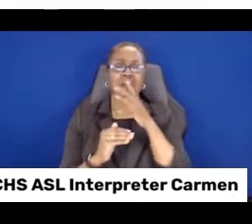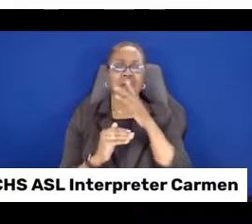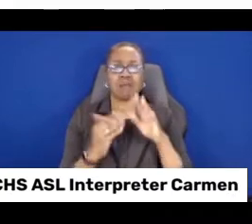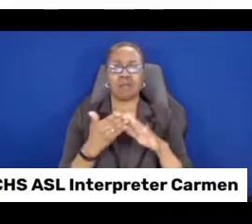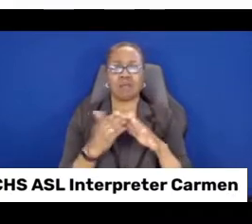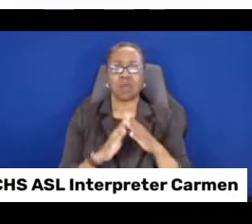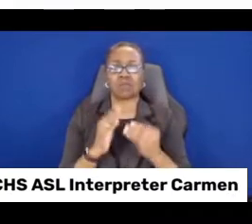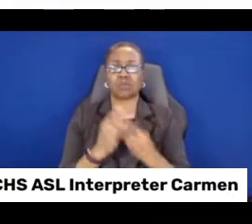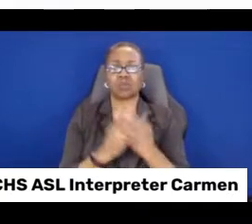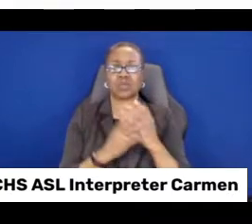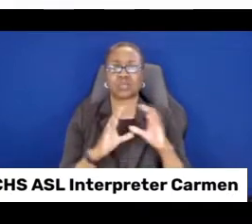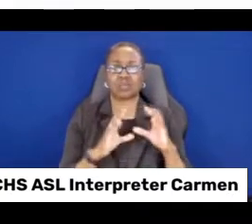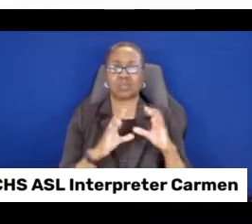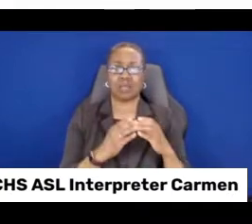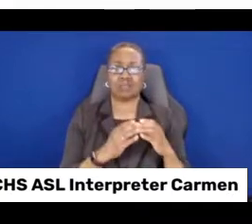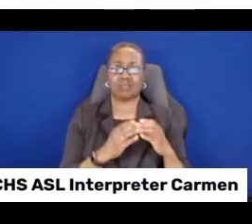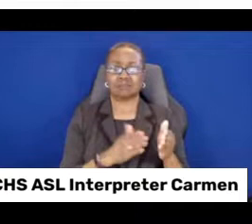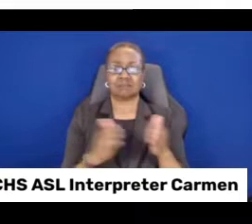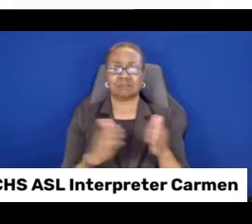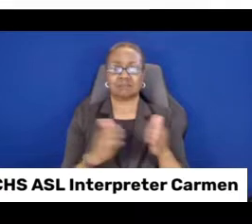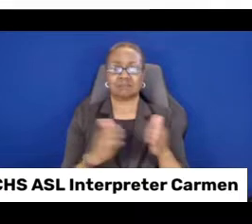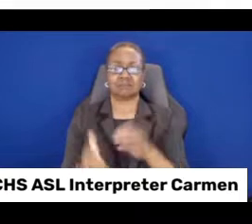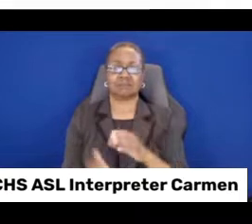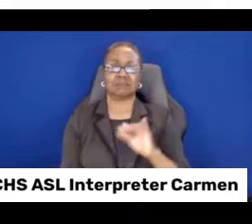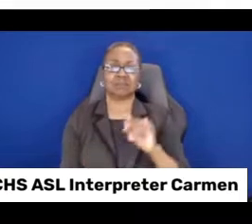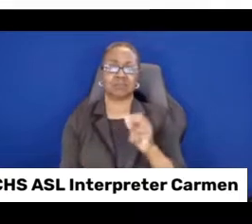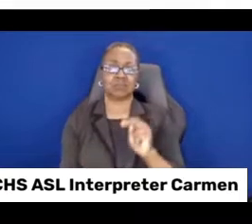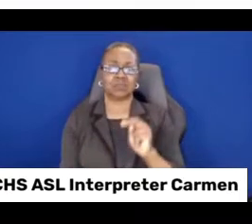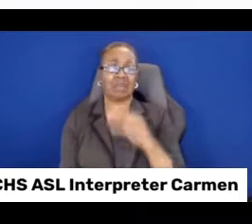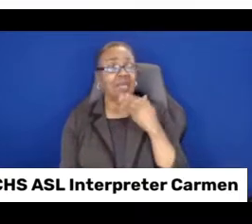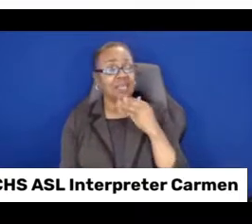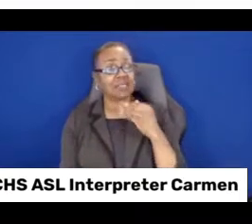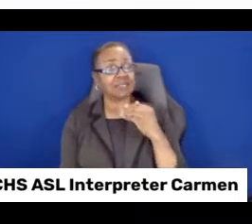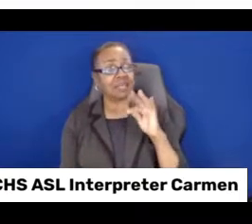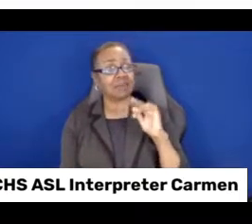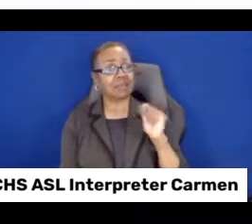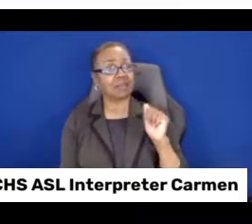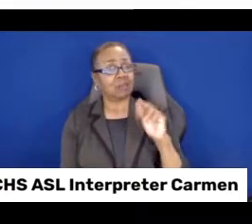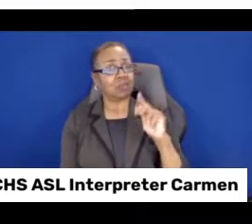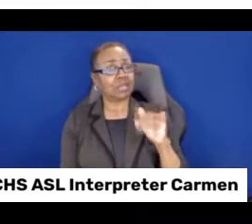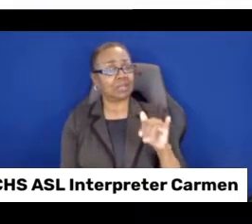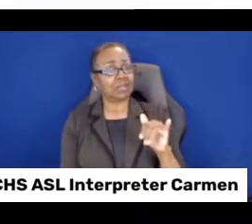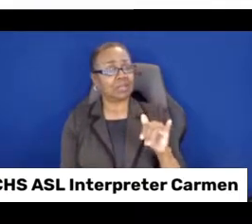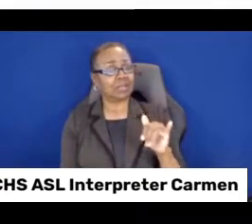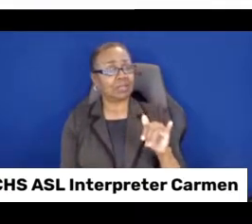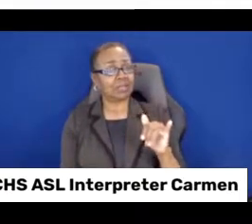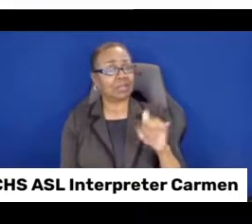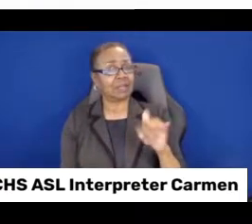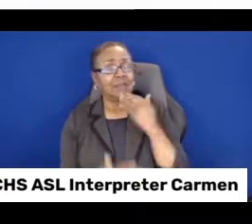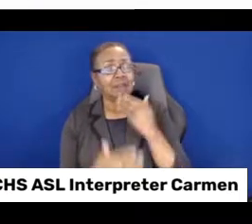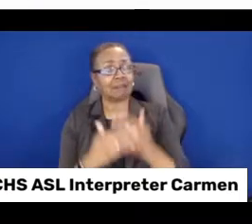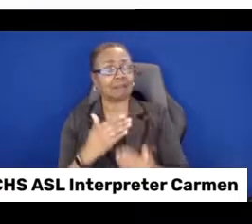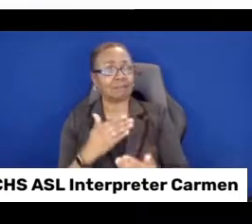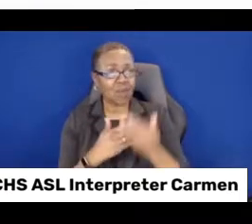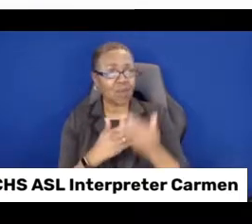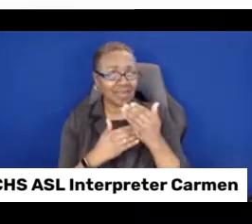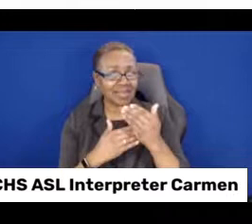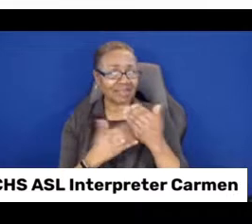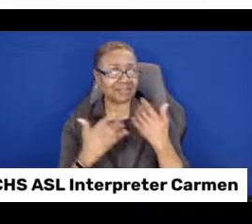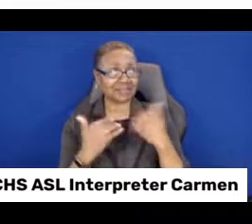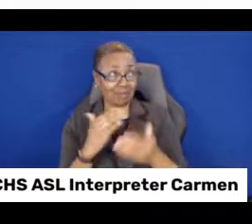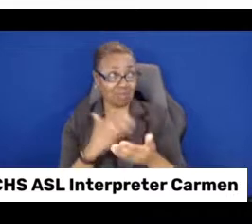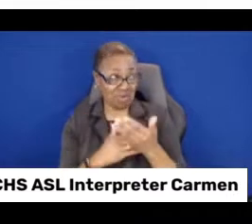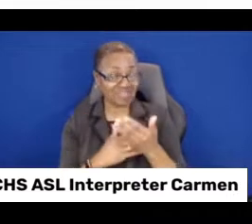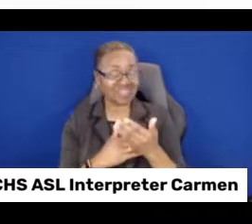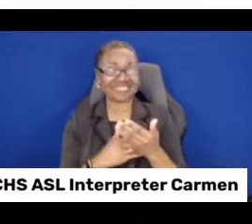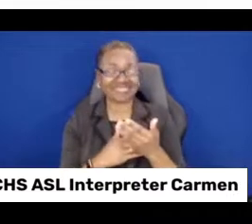Sebastian. Thanks, Erica and Ruby, and good morning. Yeah, still morning, everybody. My